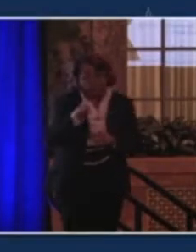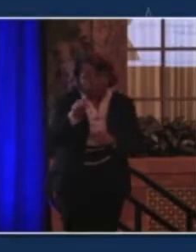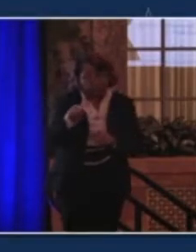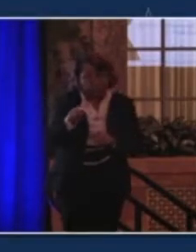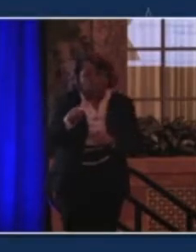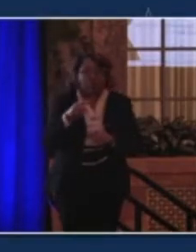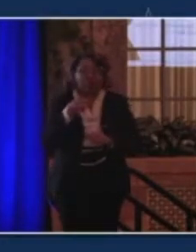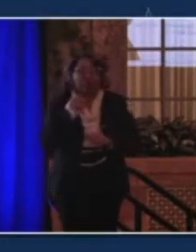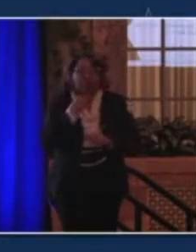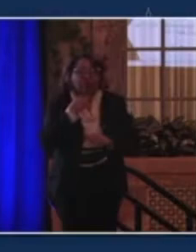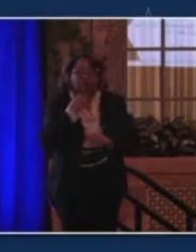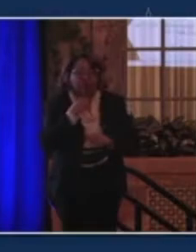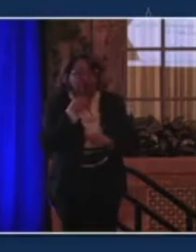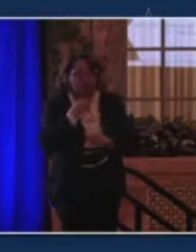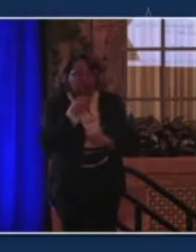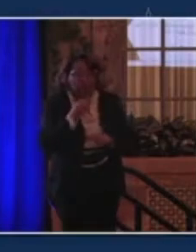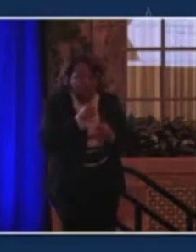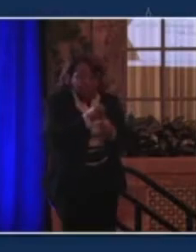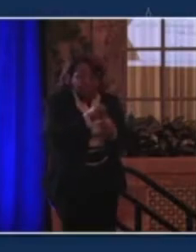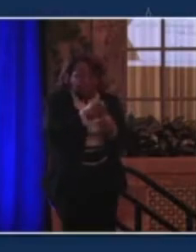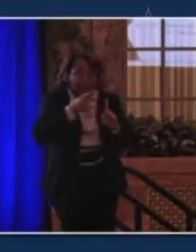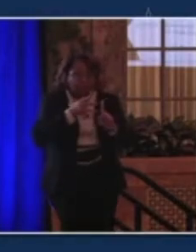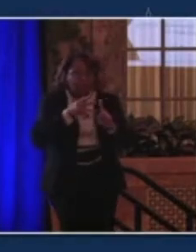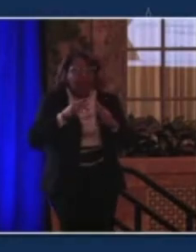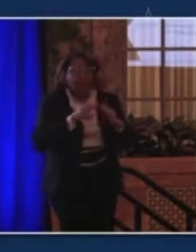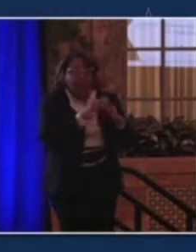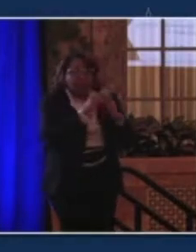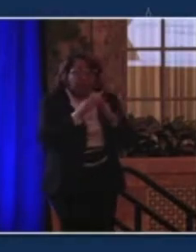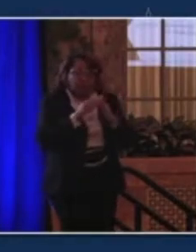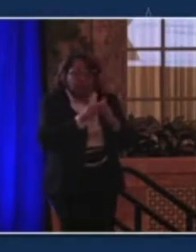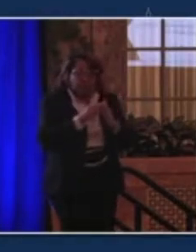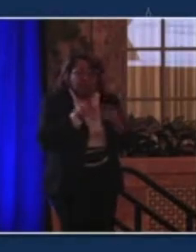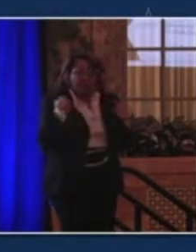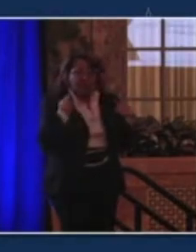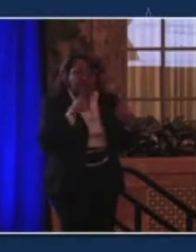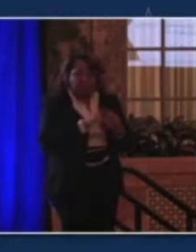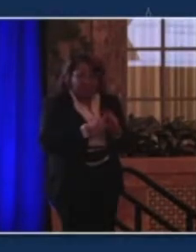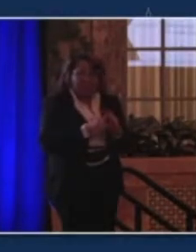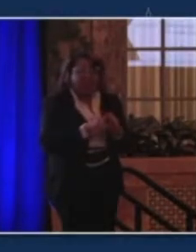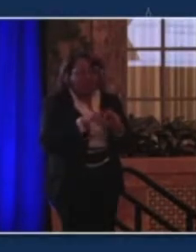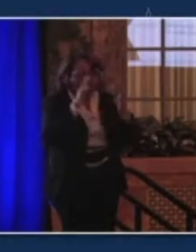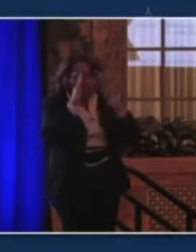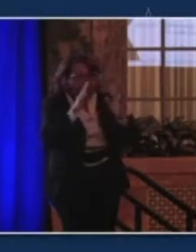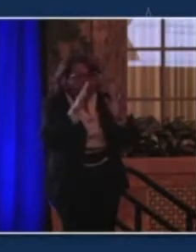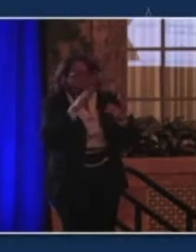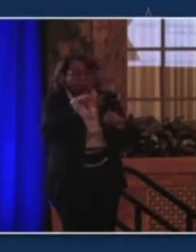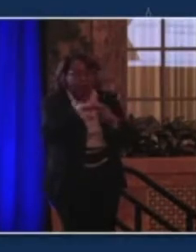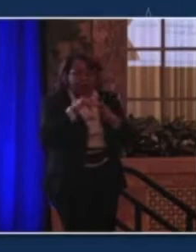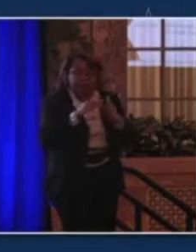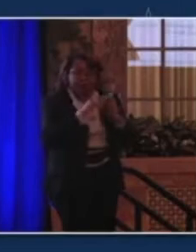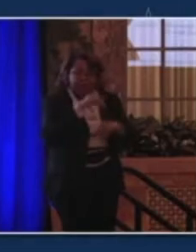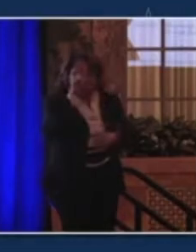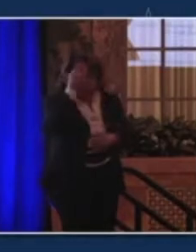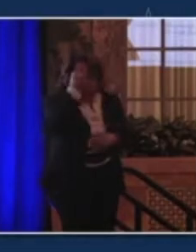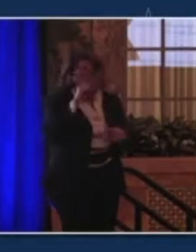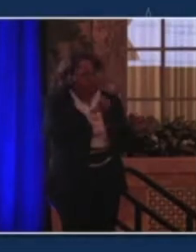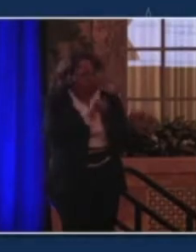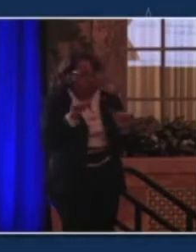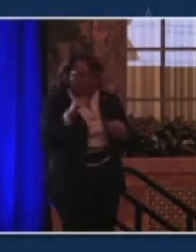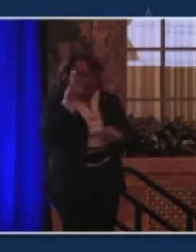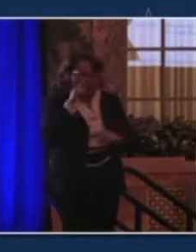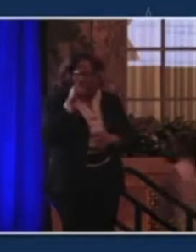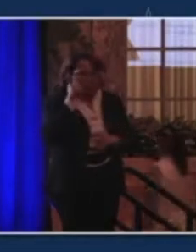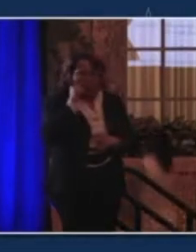of Chicago's growing Latino communities were heard in city government. Similar commissions for women and